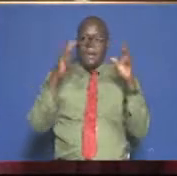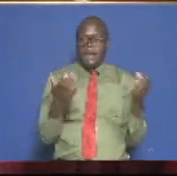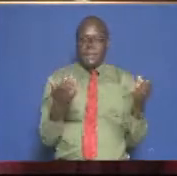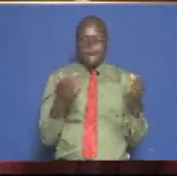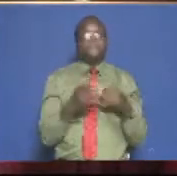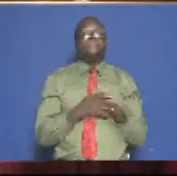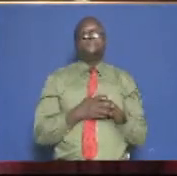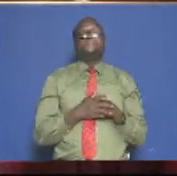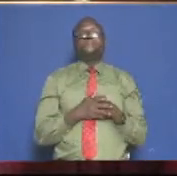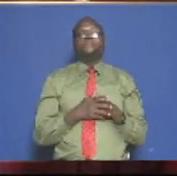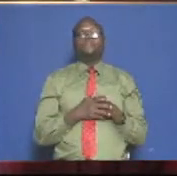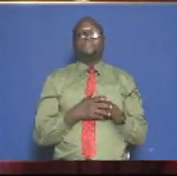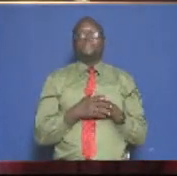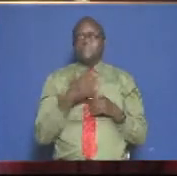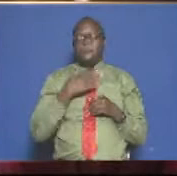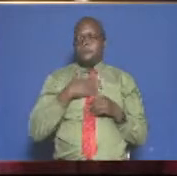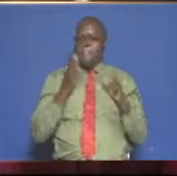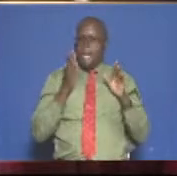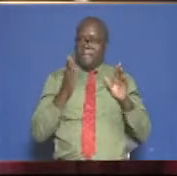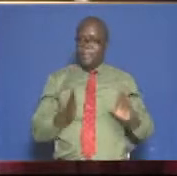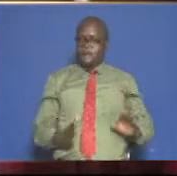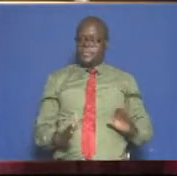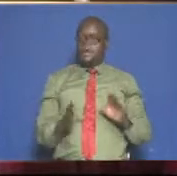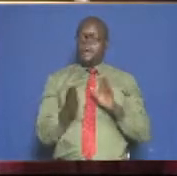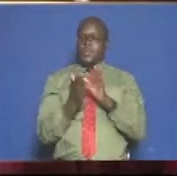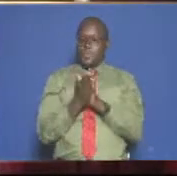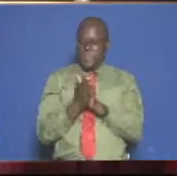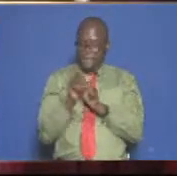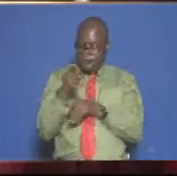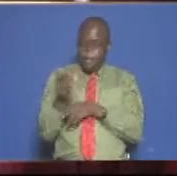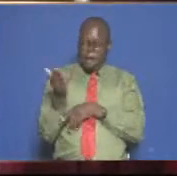Mr. Speaker, sir, on my personal encounter with my predecessor,